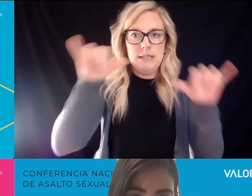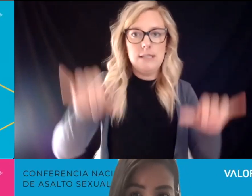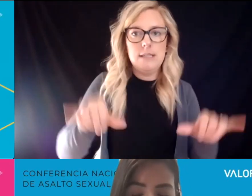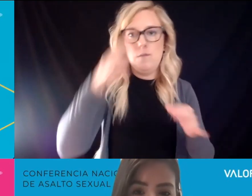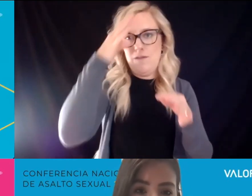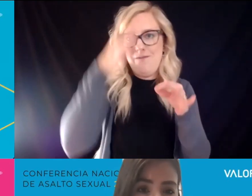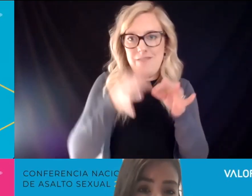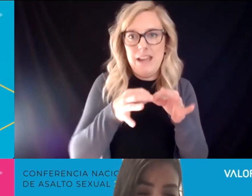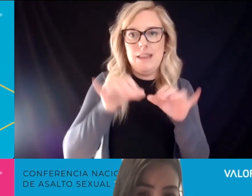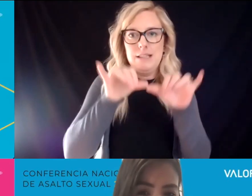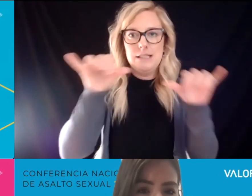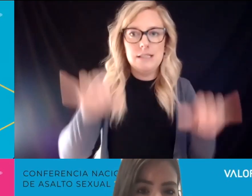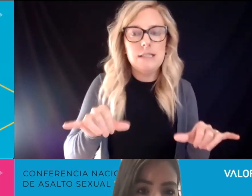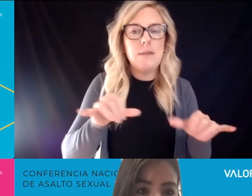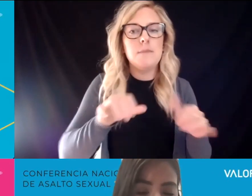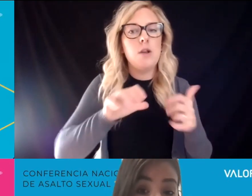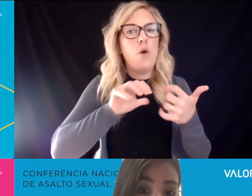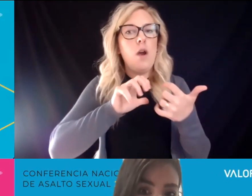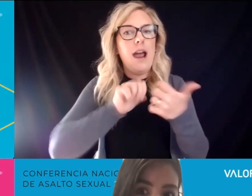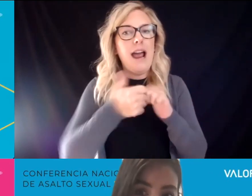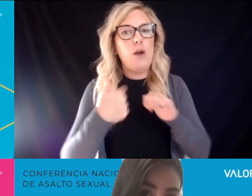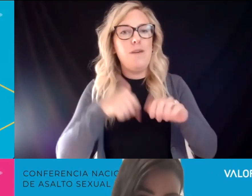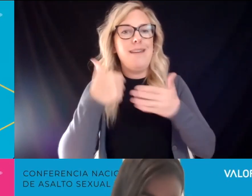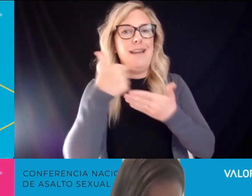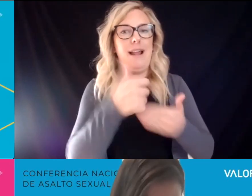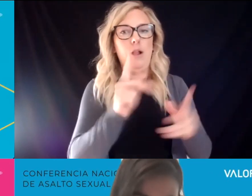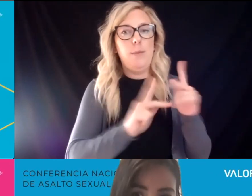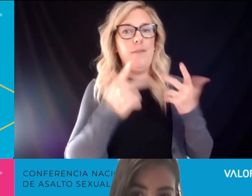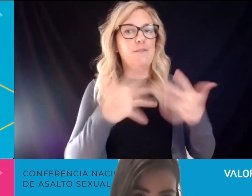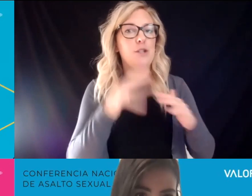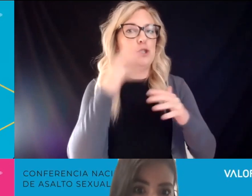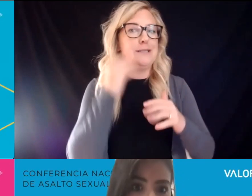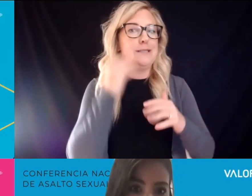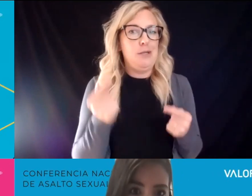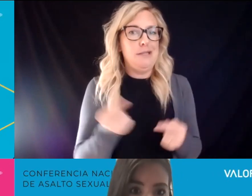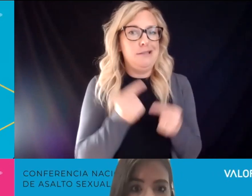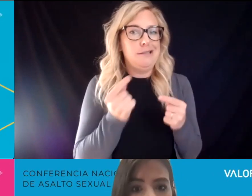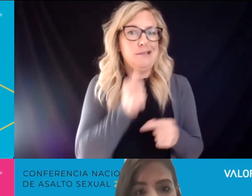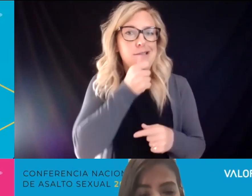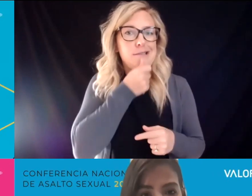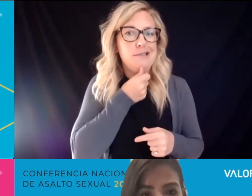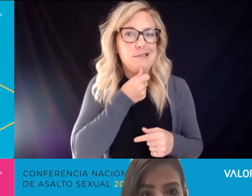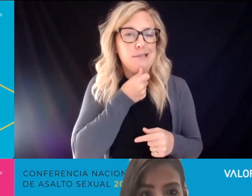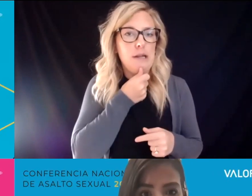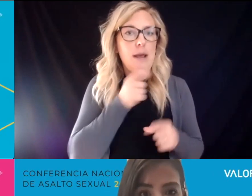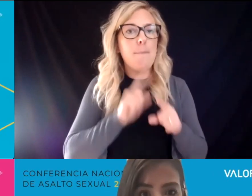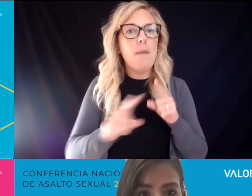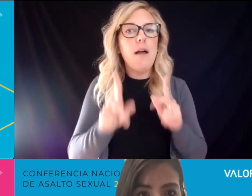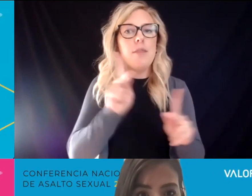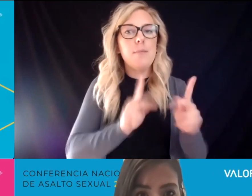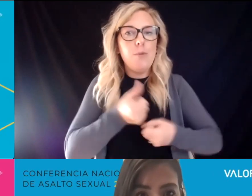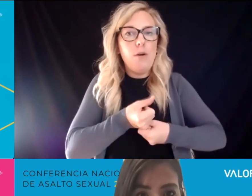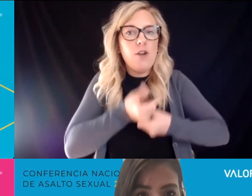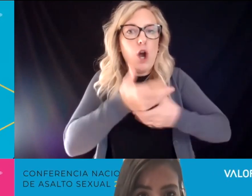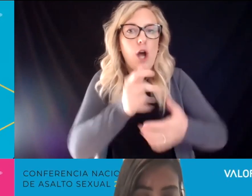help people who've been hurt, but now that was in the past, and those people who hurt them are no longer there